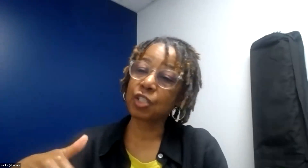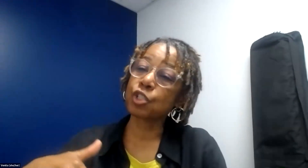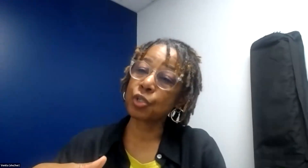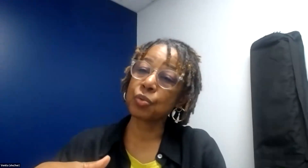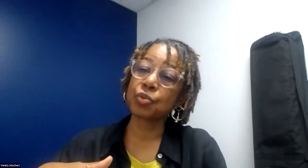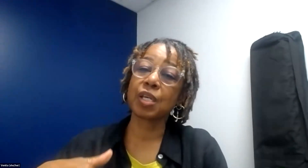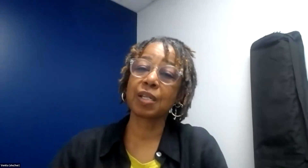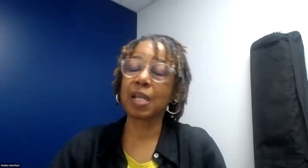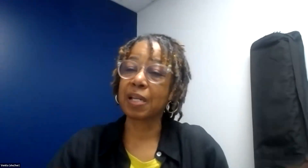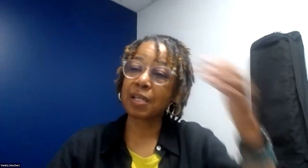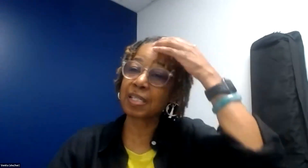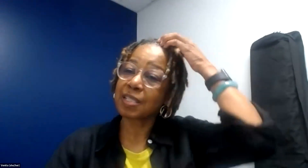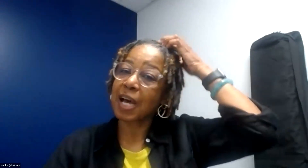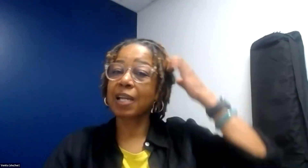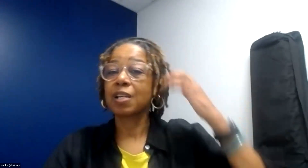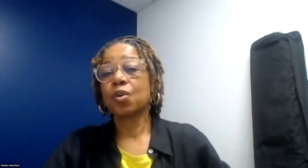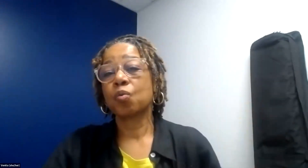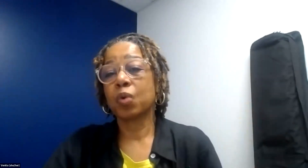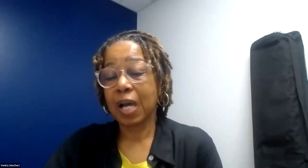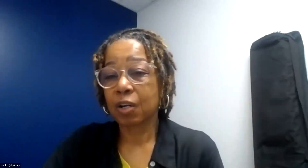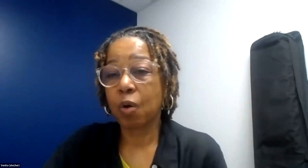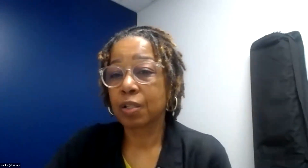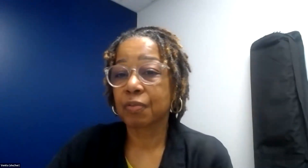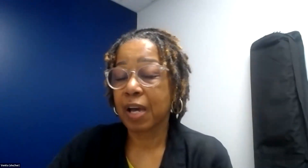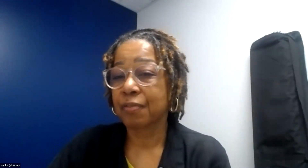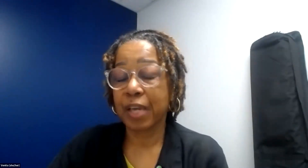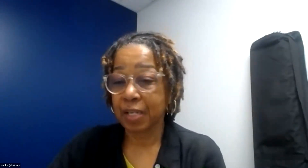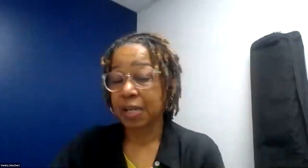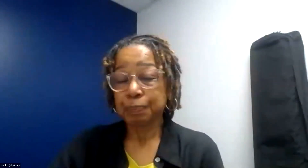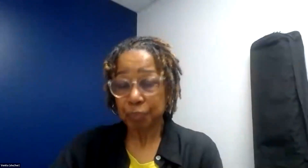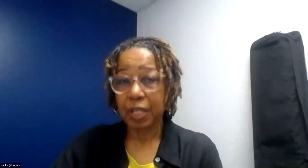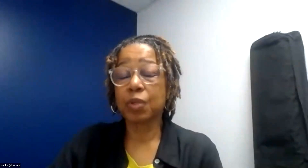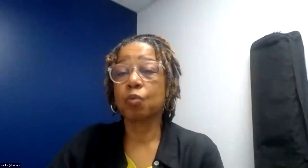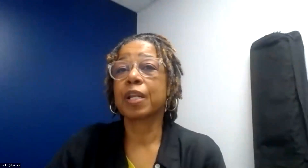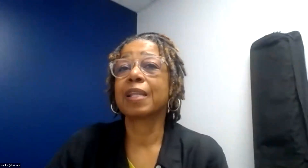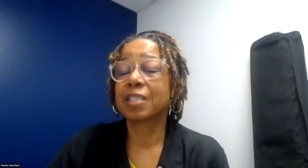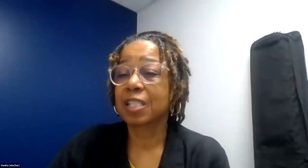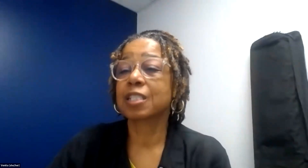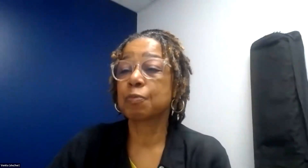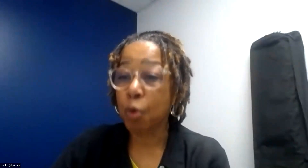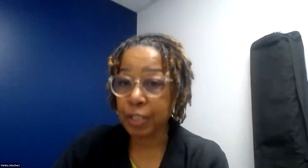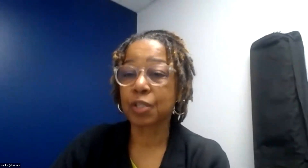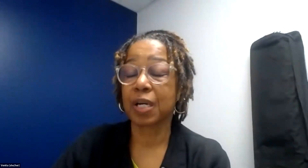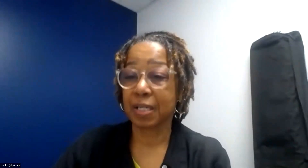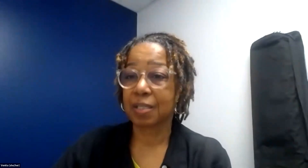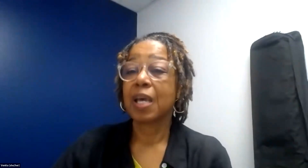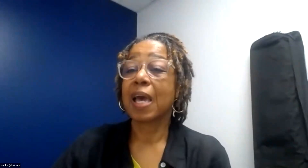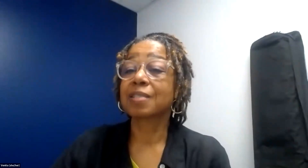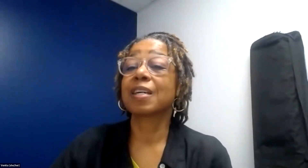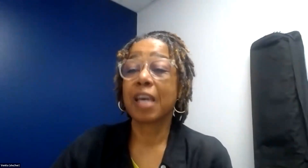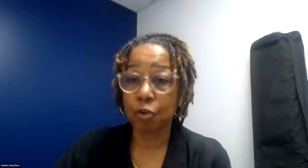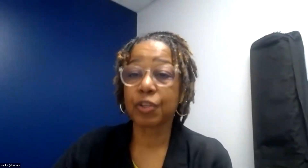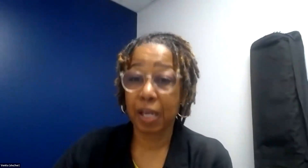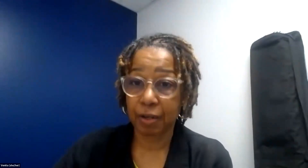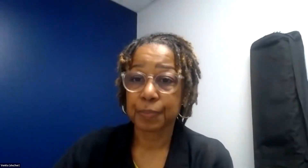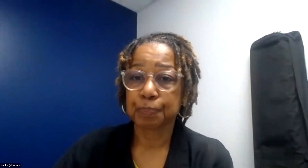do get to choose and decide what kind of quality of life and that we want. And it's as important to us as